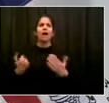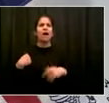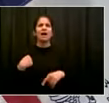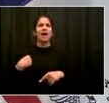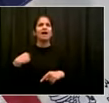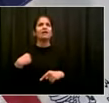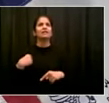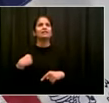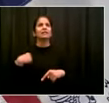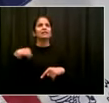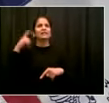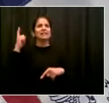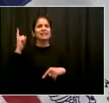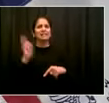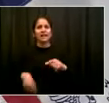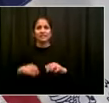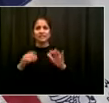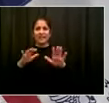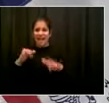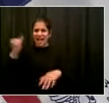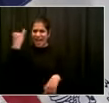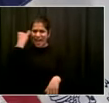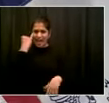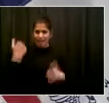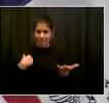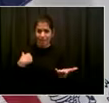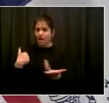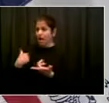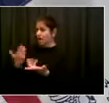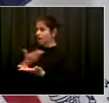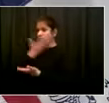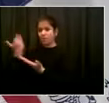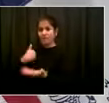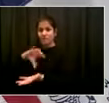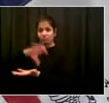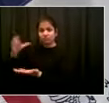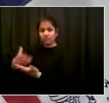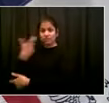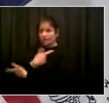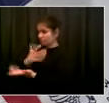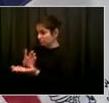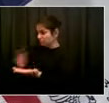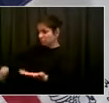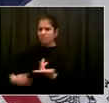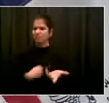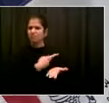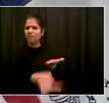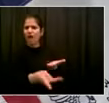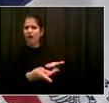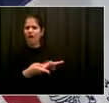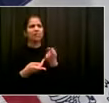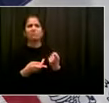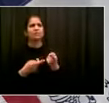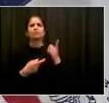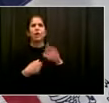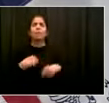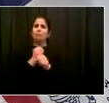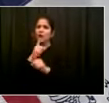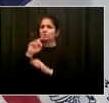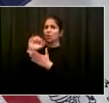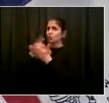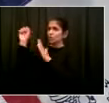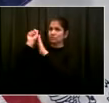about 150,000 to 200,000 doses. We need that addressed. We need the state to give us our fair share. We need the federal